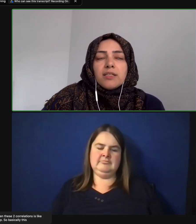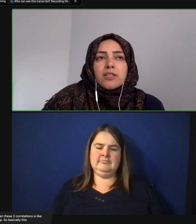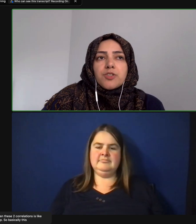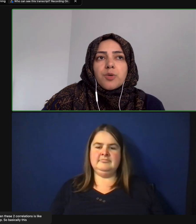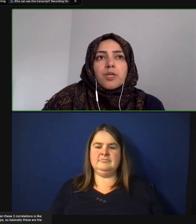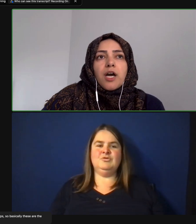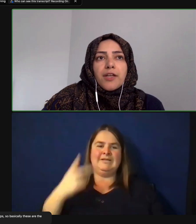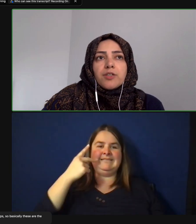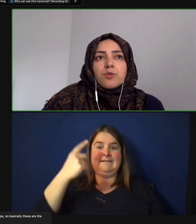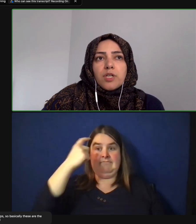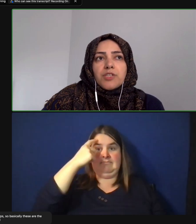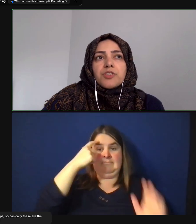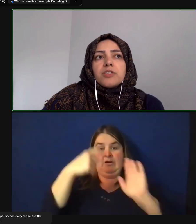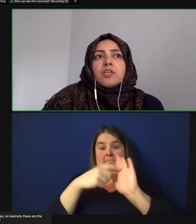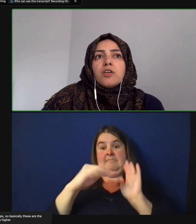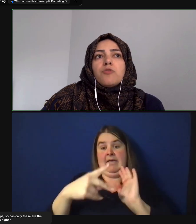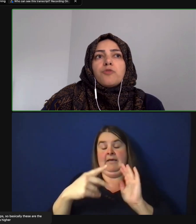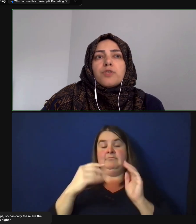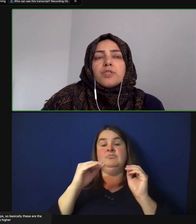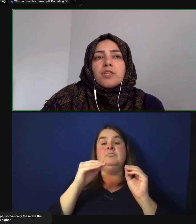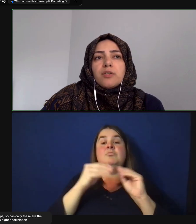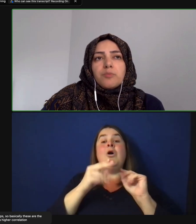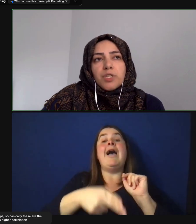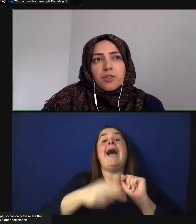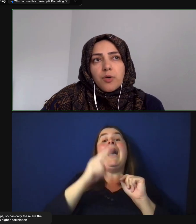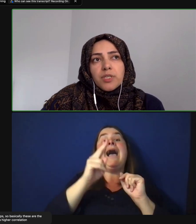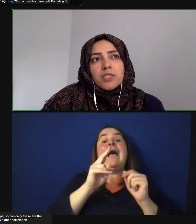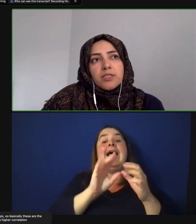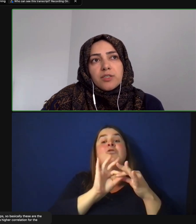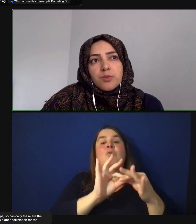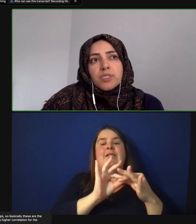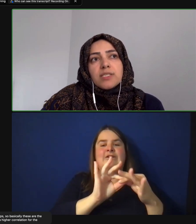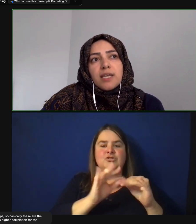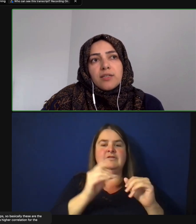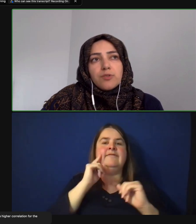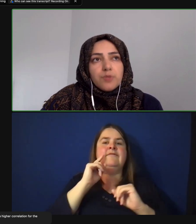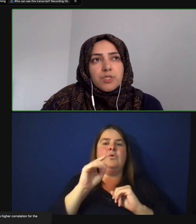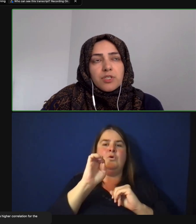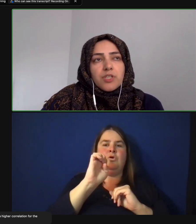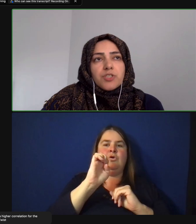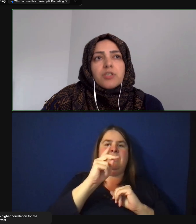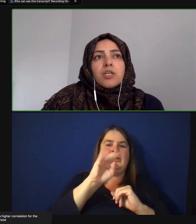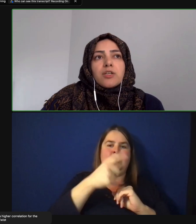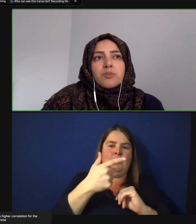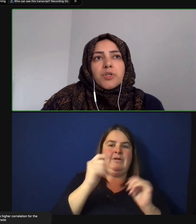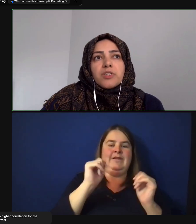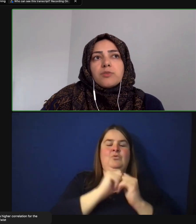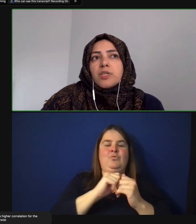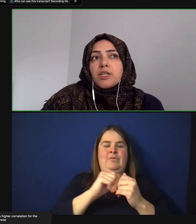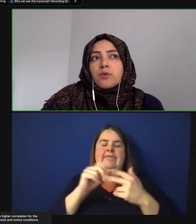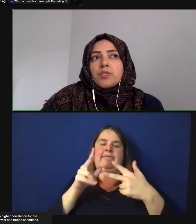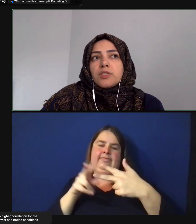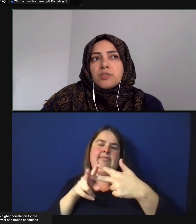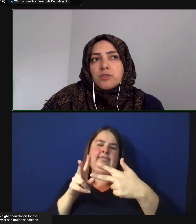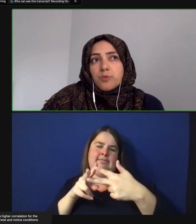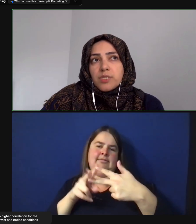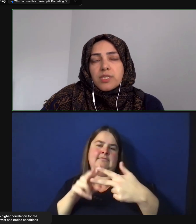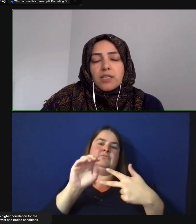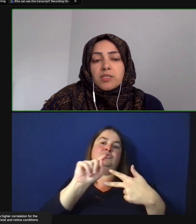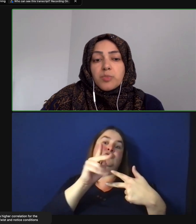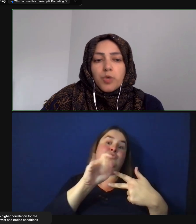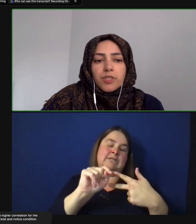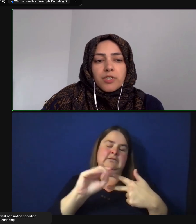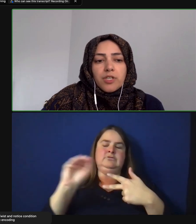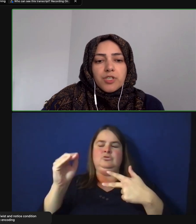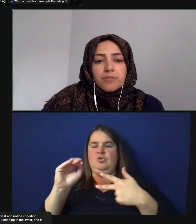maps that show a higher correlation for the encoding in the twist and no twist condition comparing to the encoding in the twist